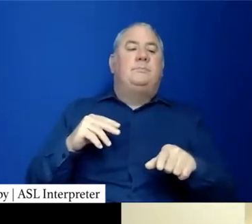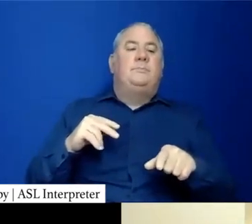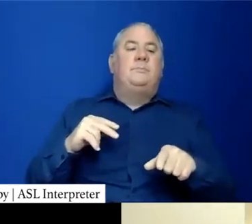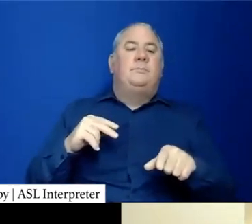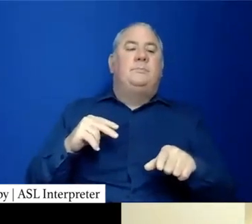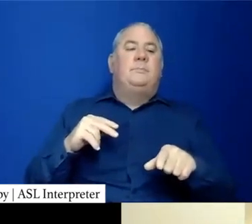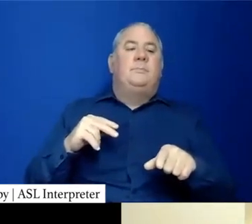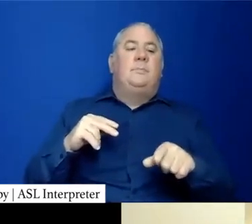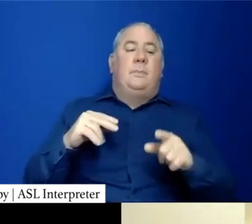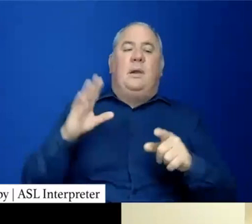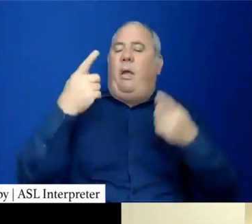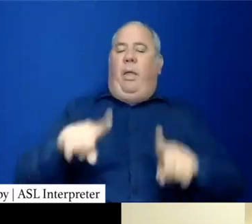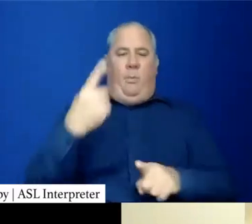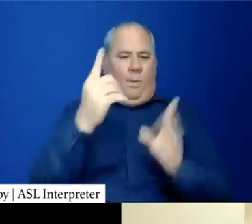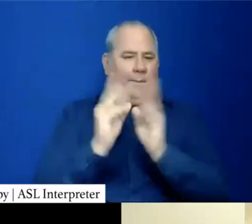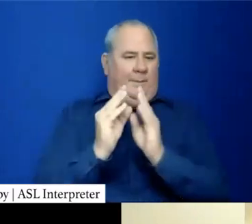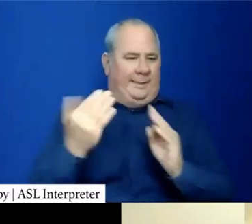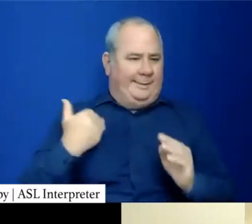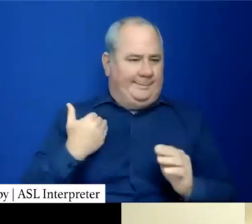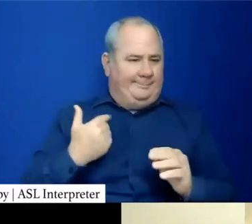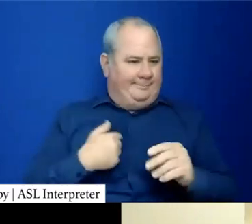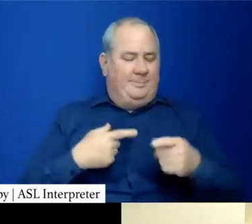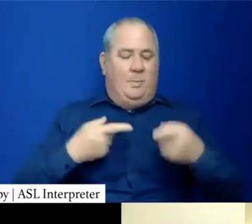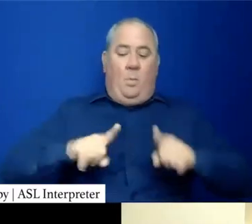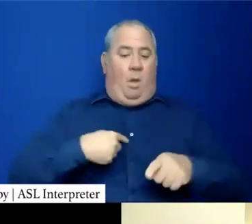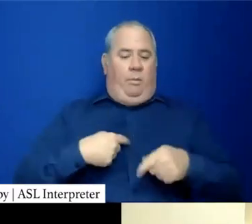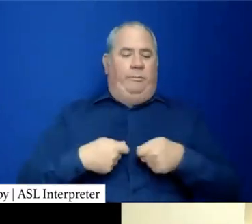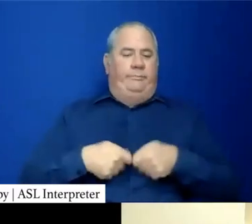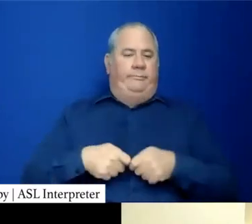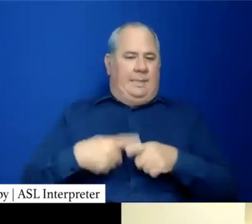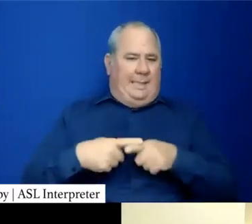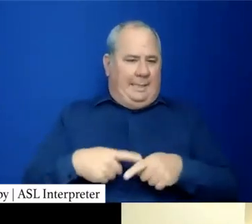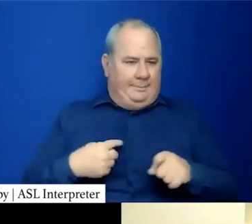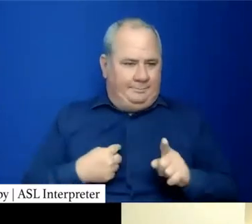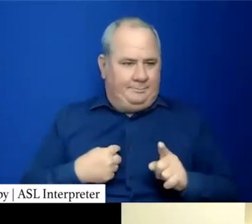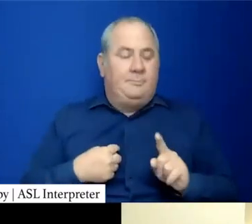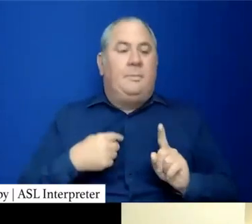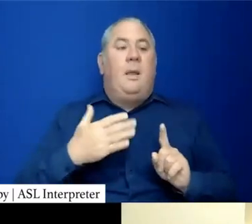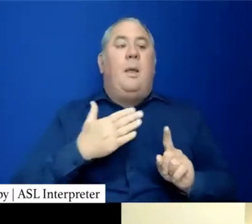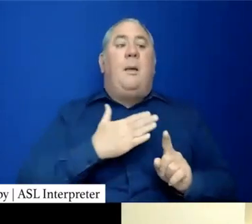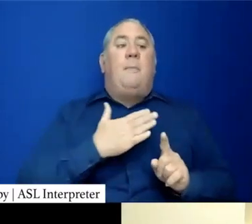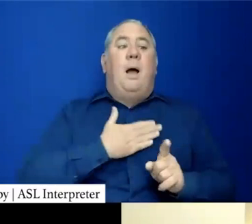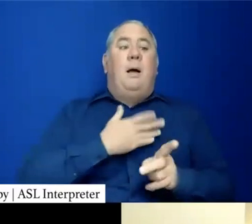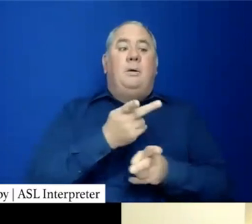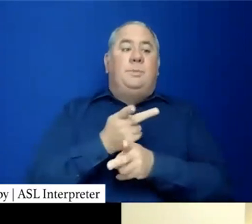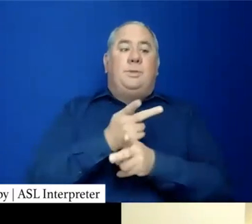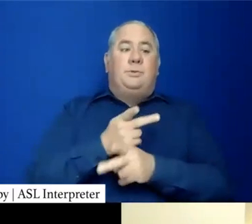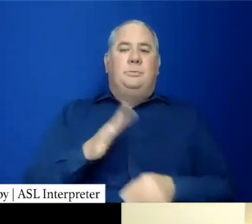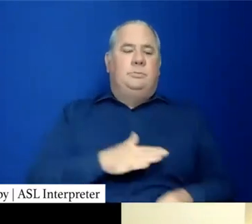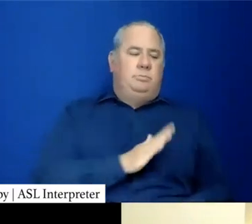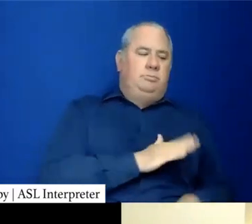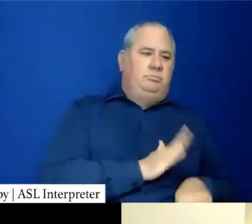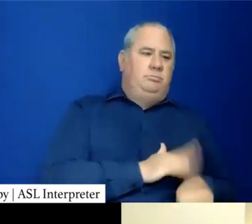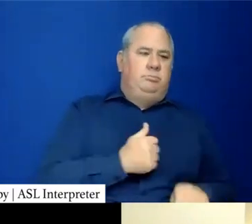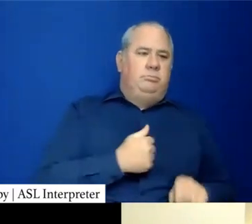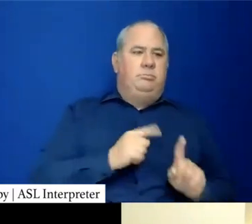and my supervisor called me aside and chewed me out for being disrespectful for knitting in the